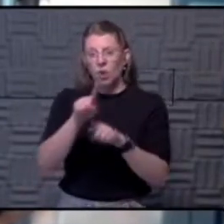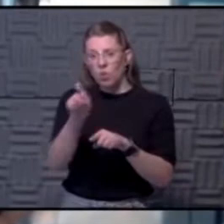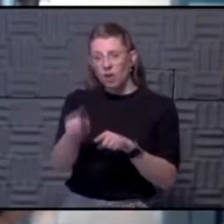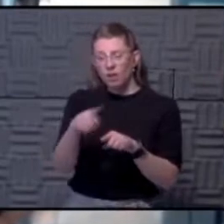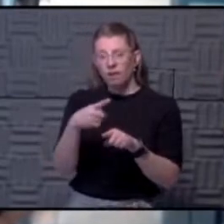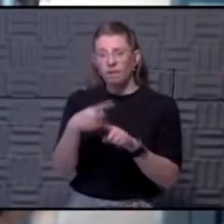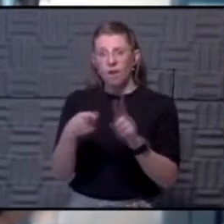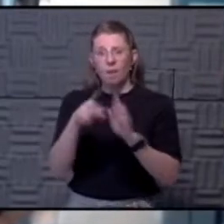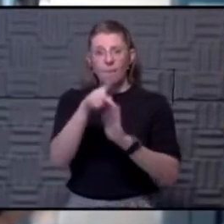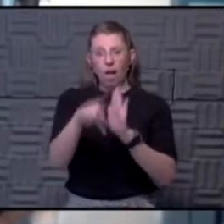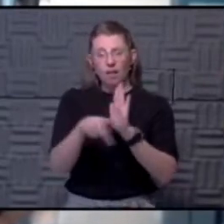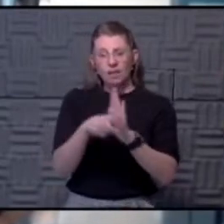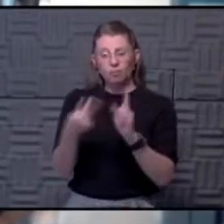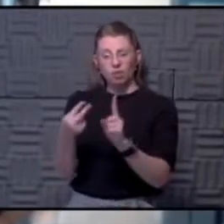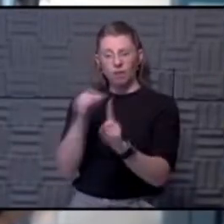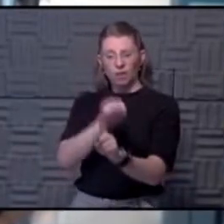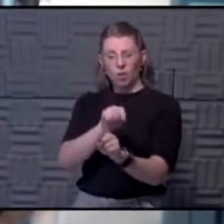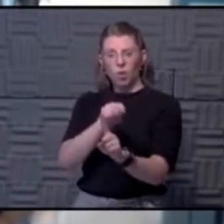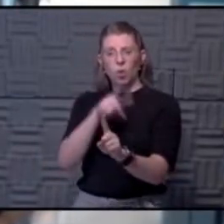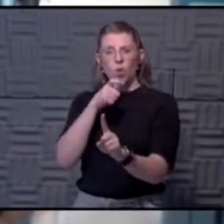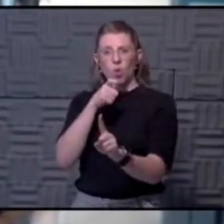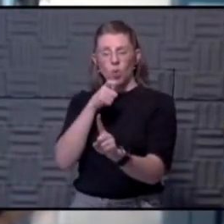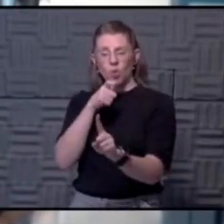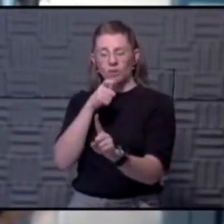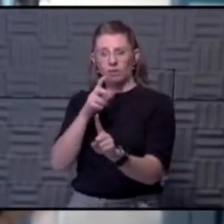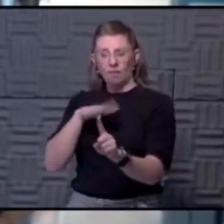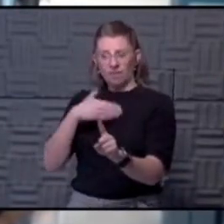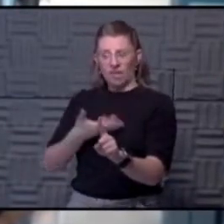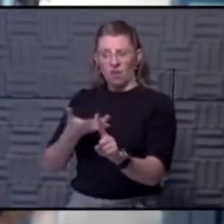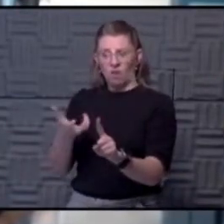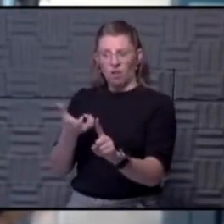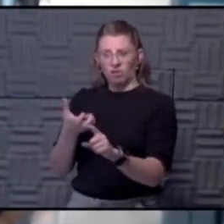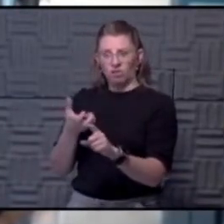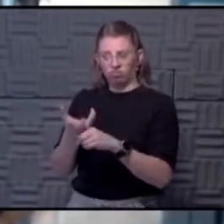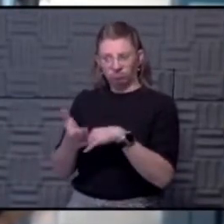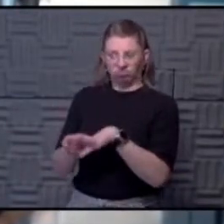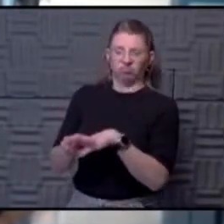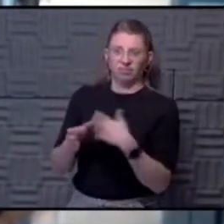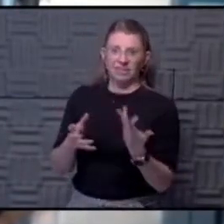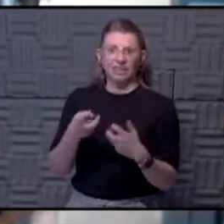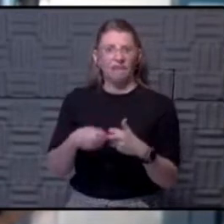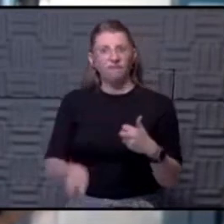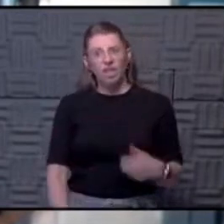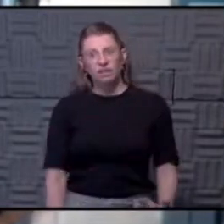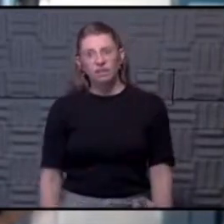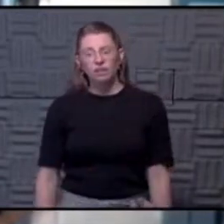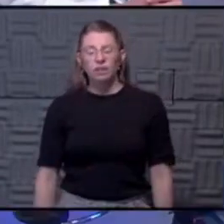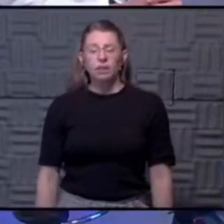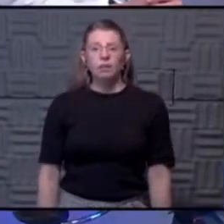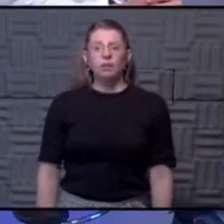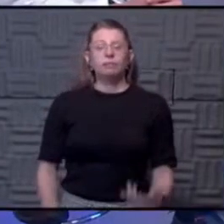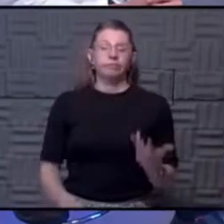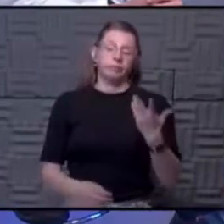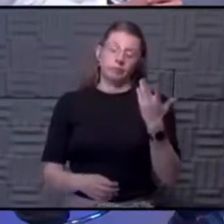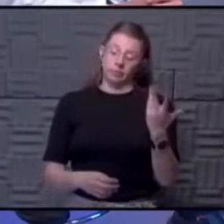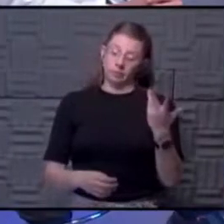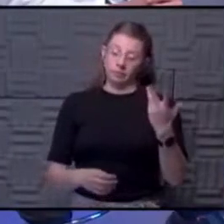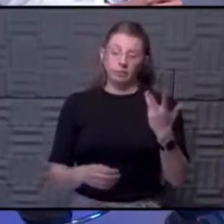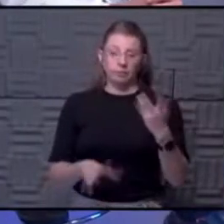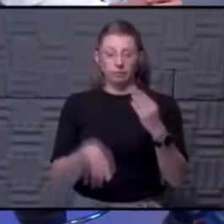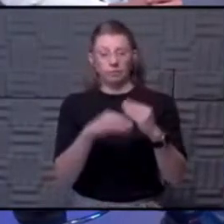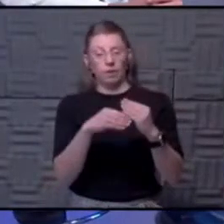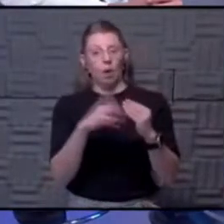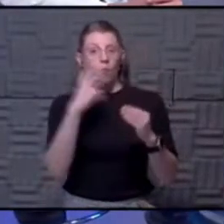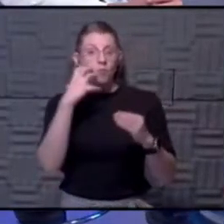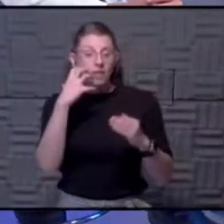a policy perspective. Who do you want to make unhappy? And that's tough. I think you could actually go and say, well, should it be